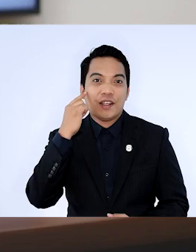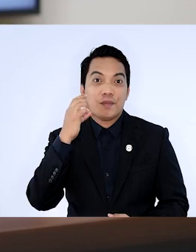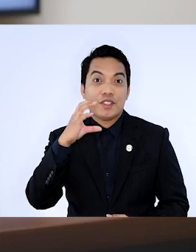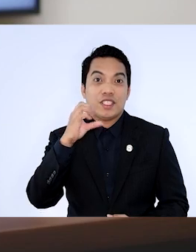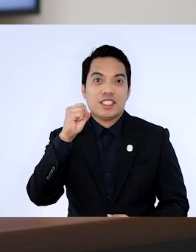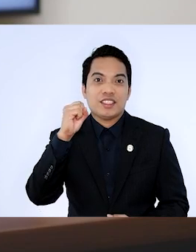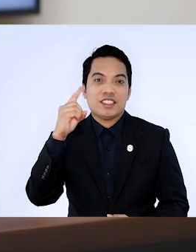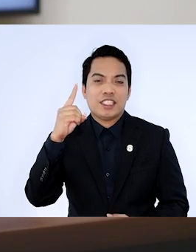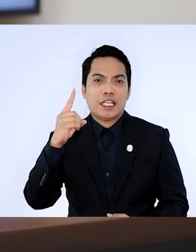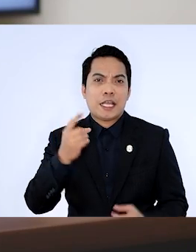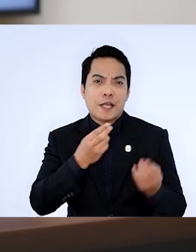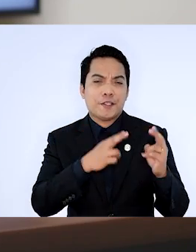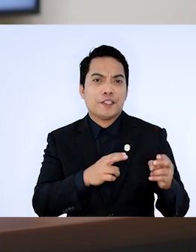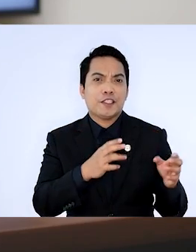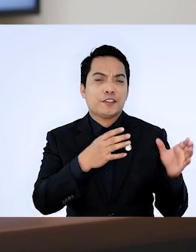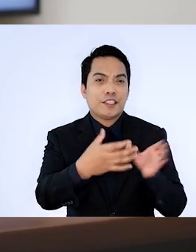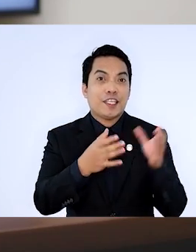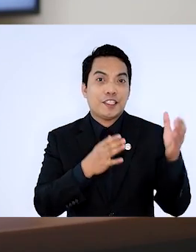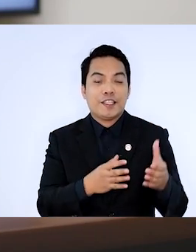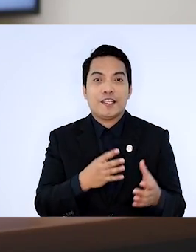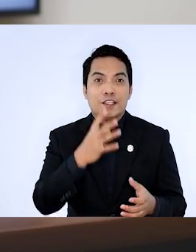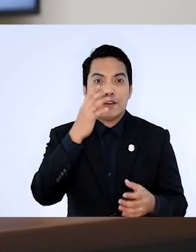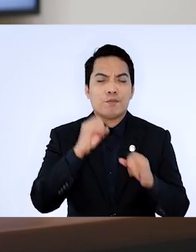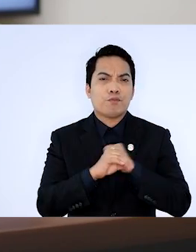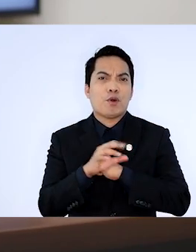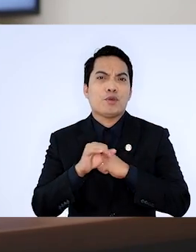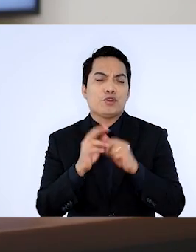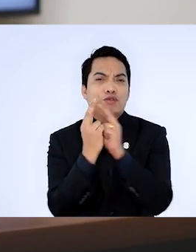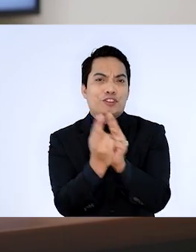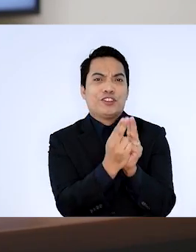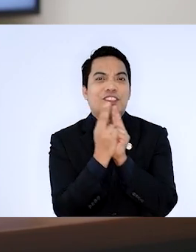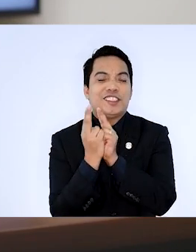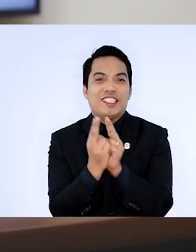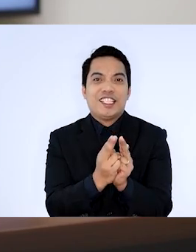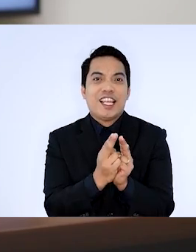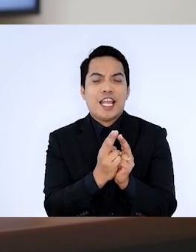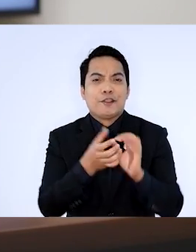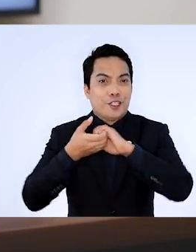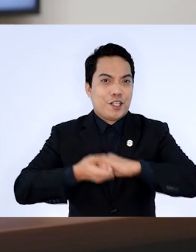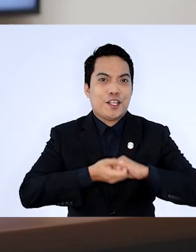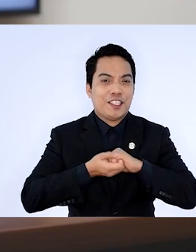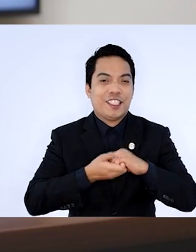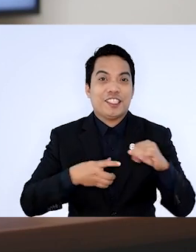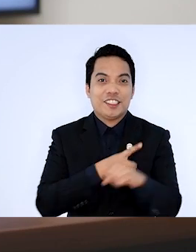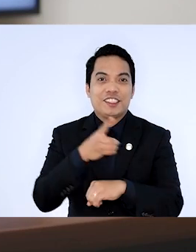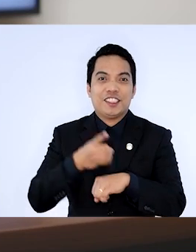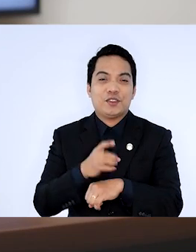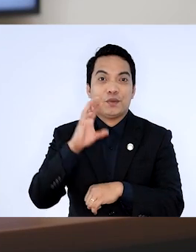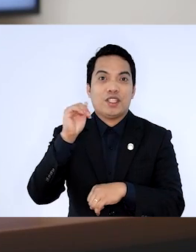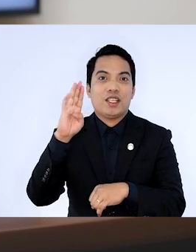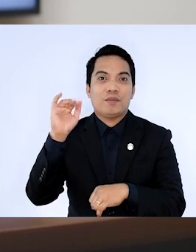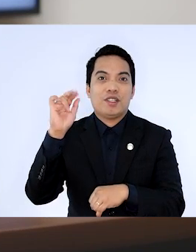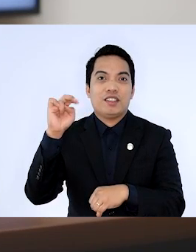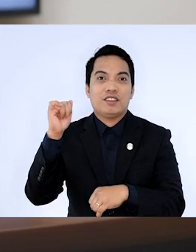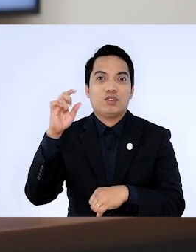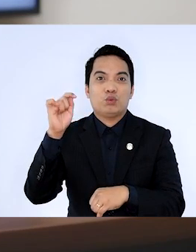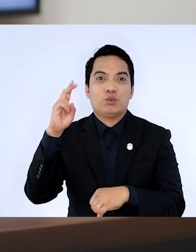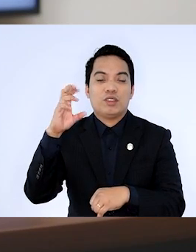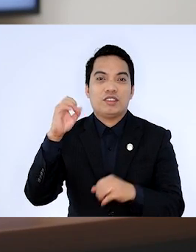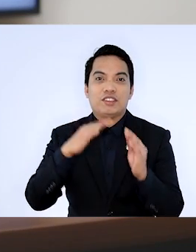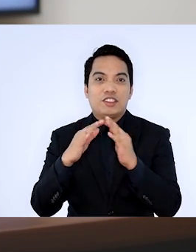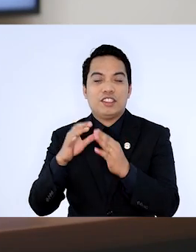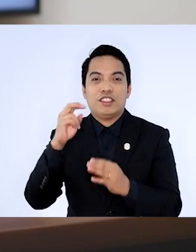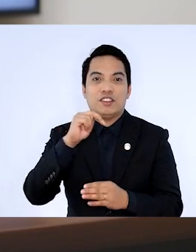or CSD, held a get-together to promote unity and camaraderie in the district of Cabanatuan City, Nueva,